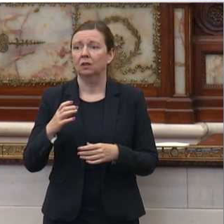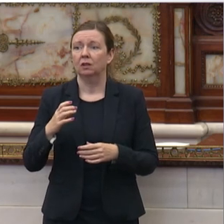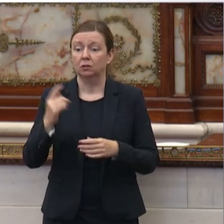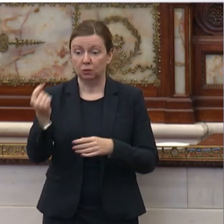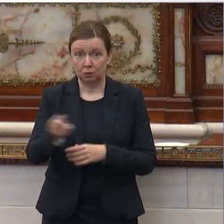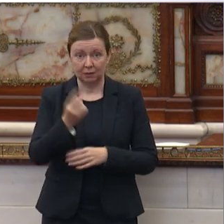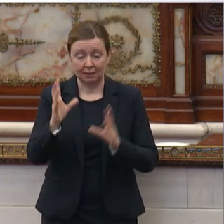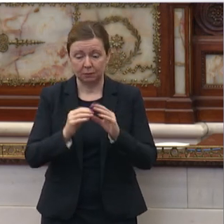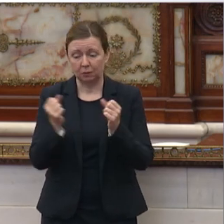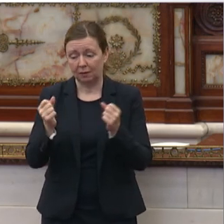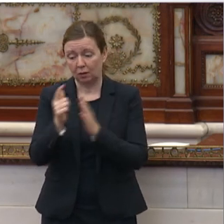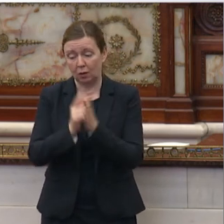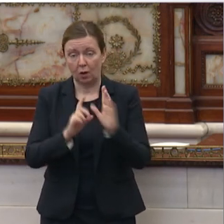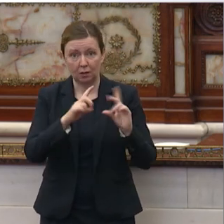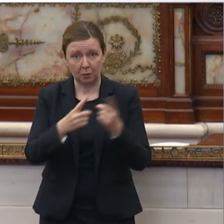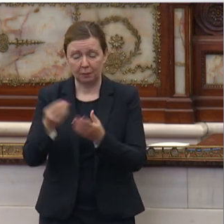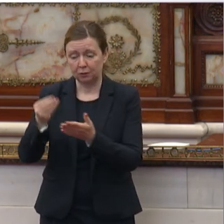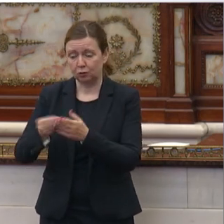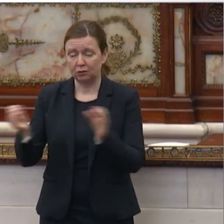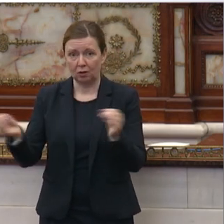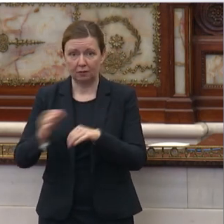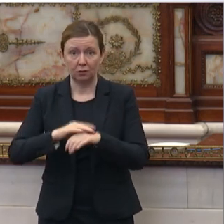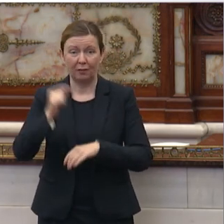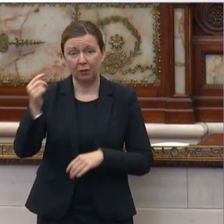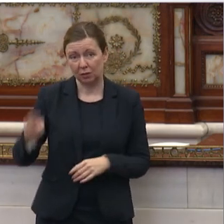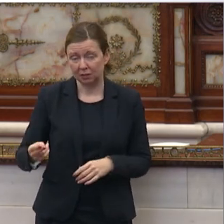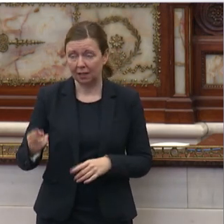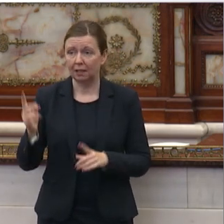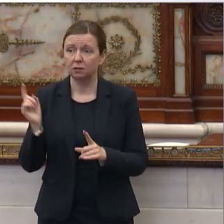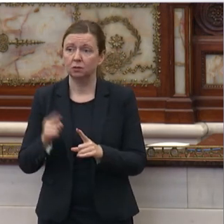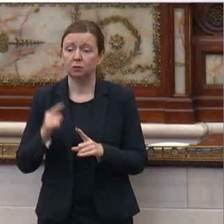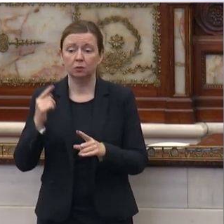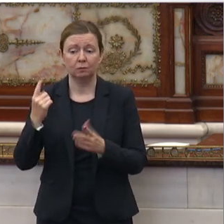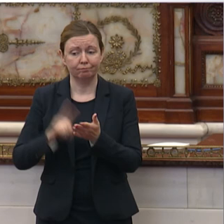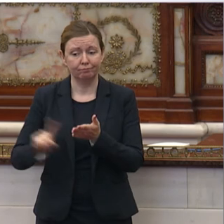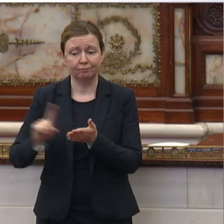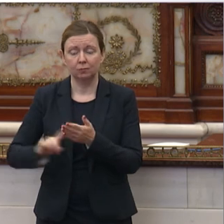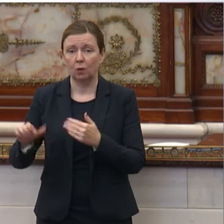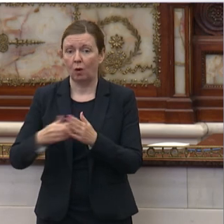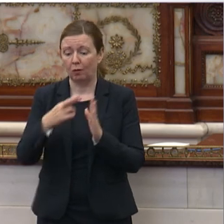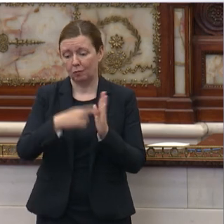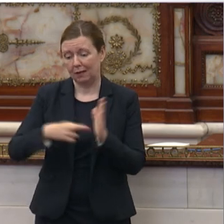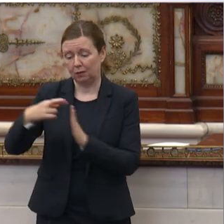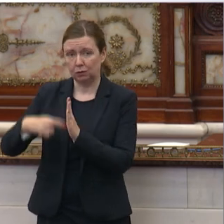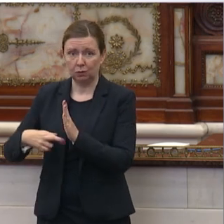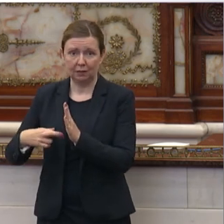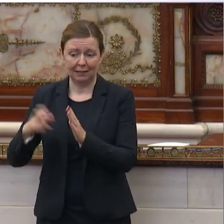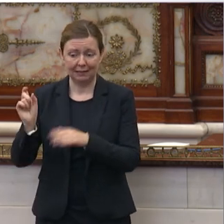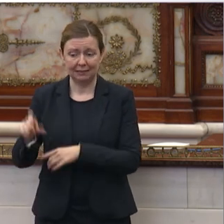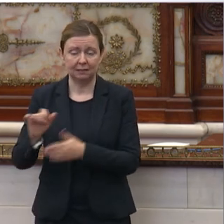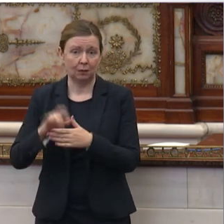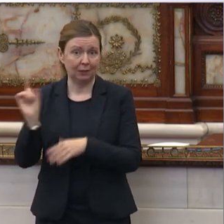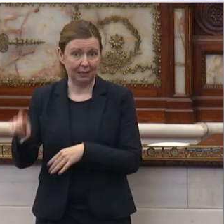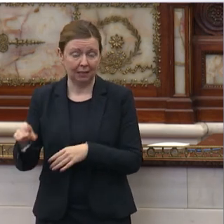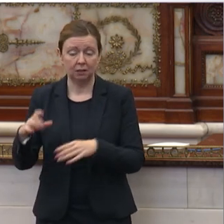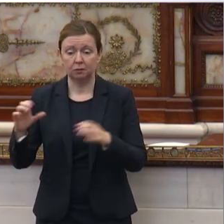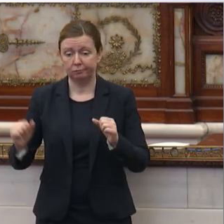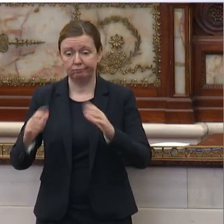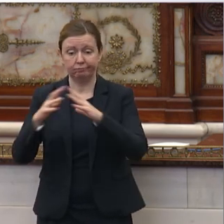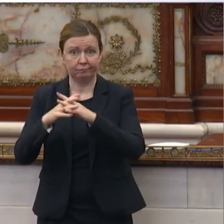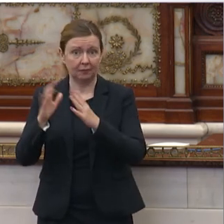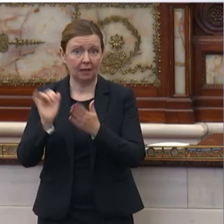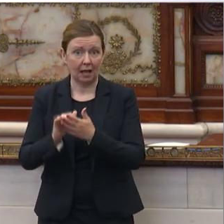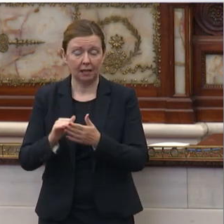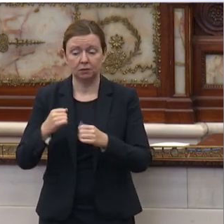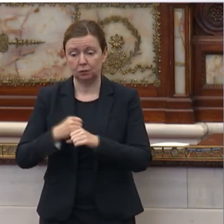with the law department and the treasurer's office on Thursdays to go through all the regulatory necessities that we need to do in order